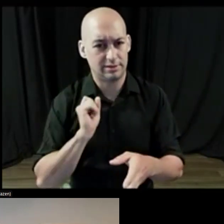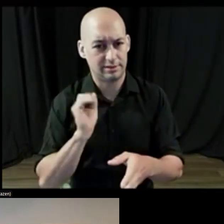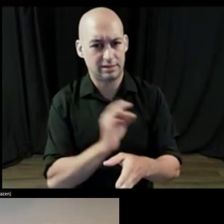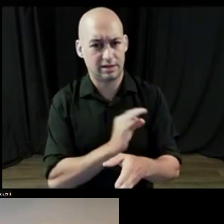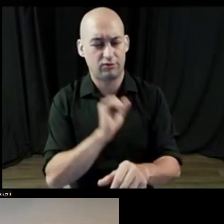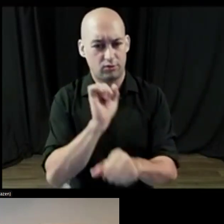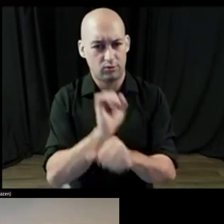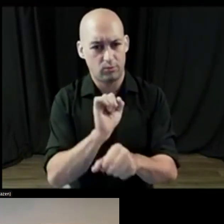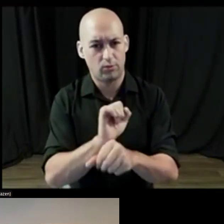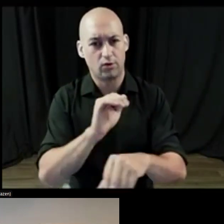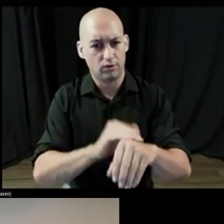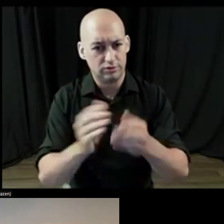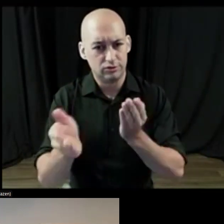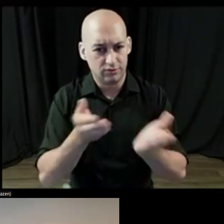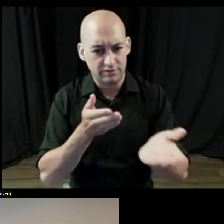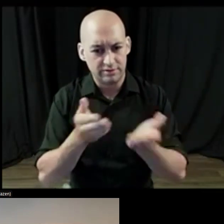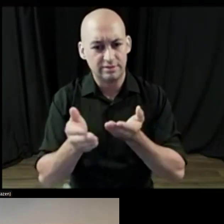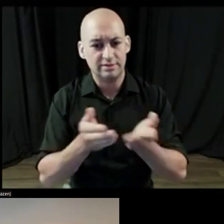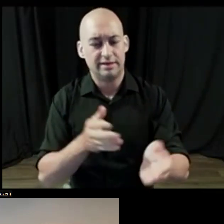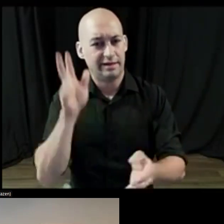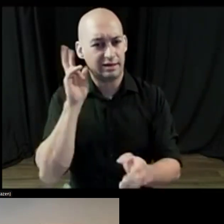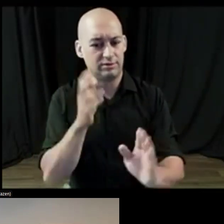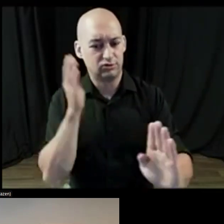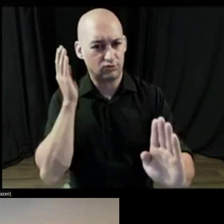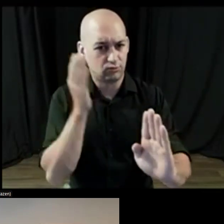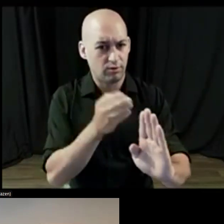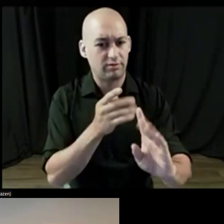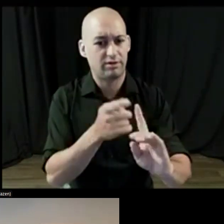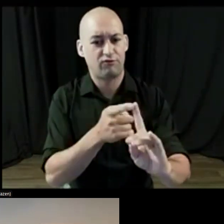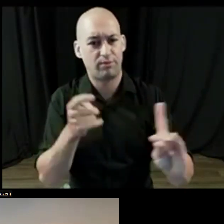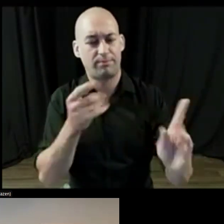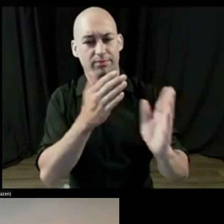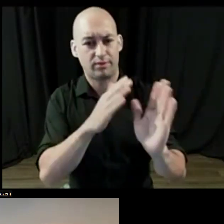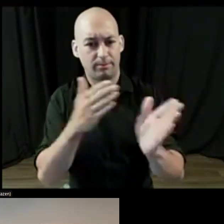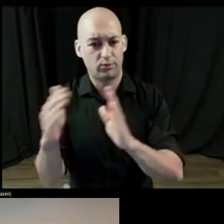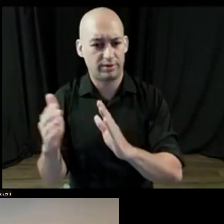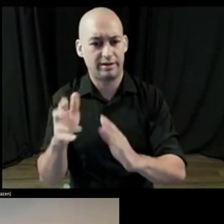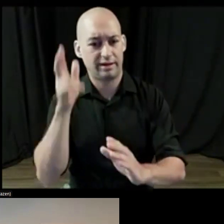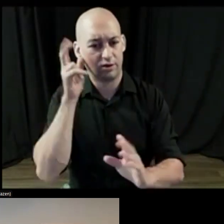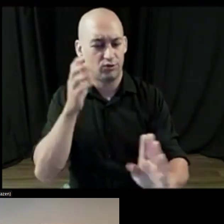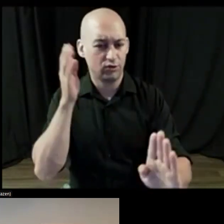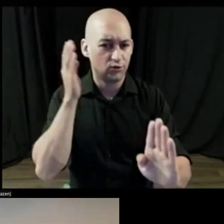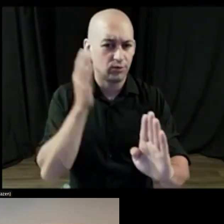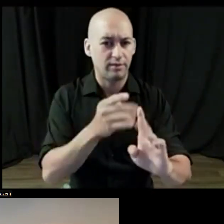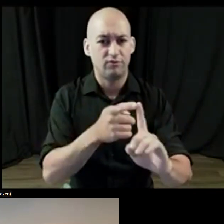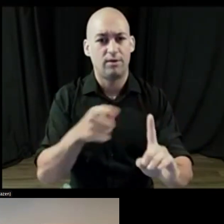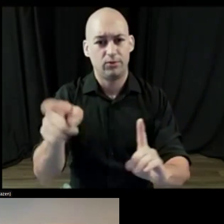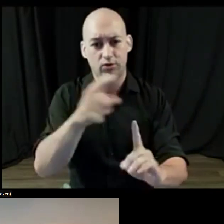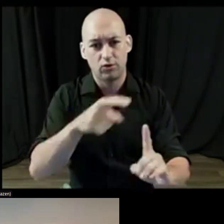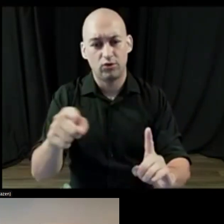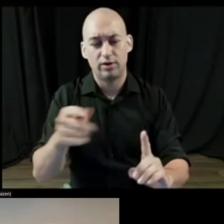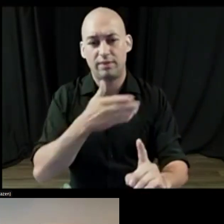and services, hearing directly from our community, hearing directly from you, getting your best advice and your